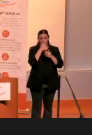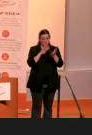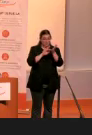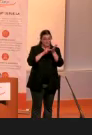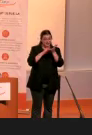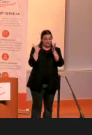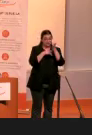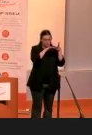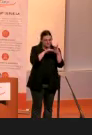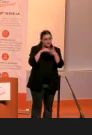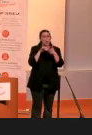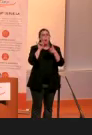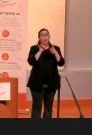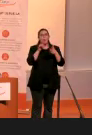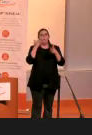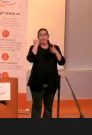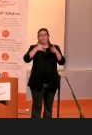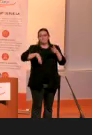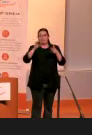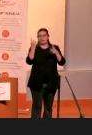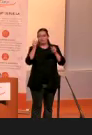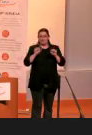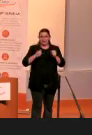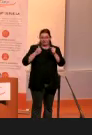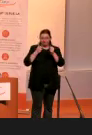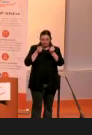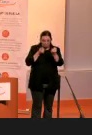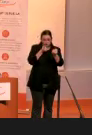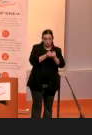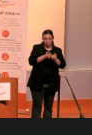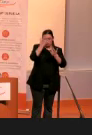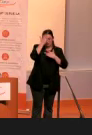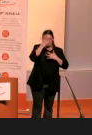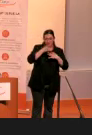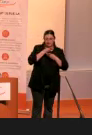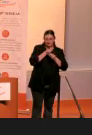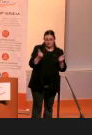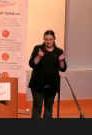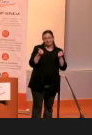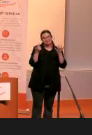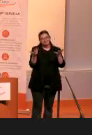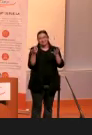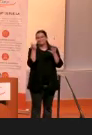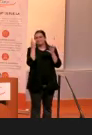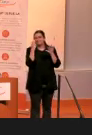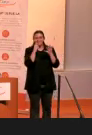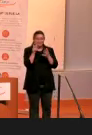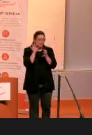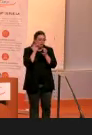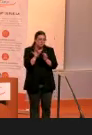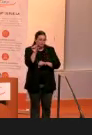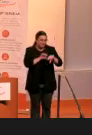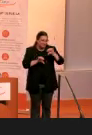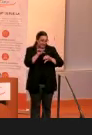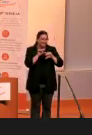target, and it accelerates drug development. There are, of course, some drawbacks. It's not as pure science